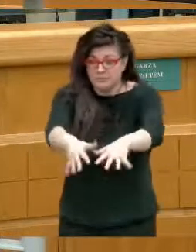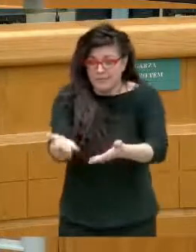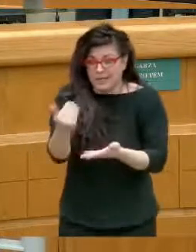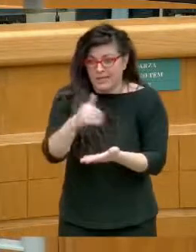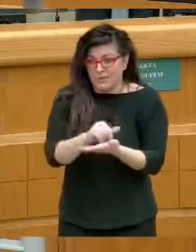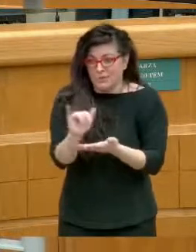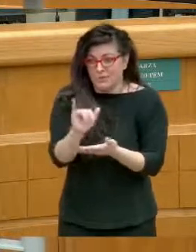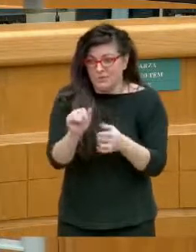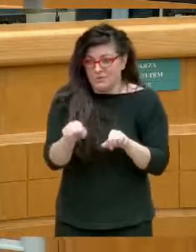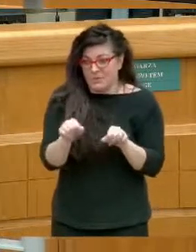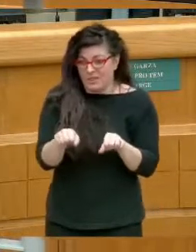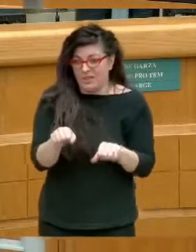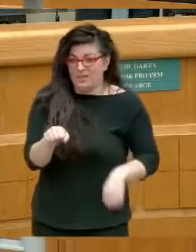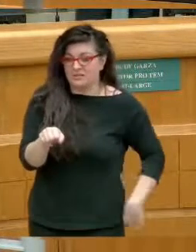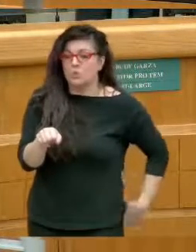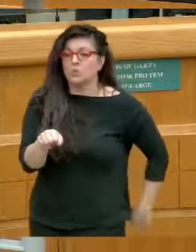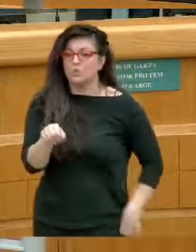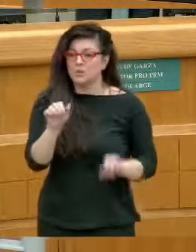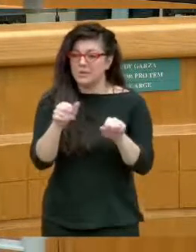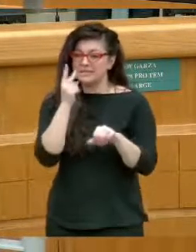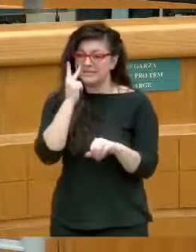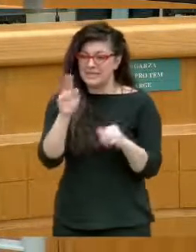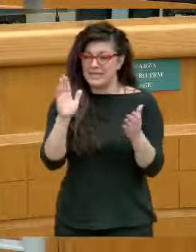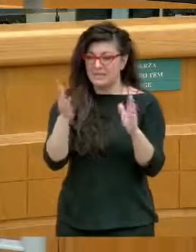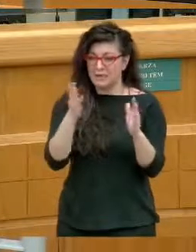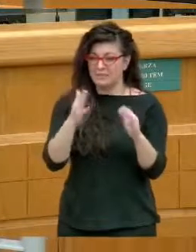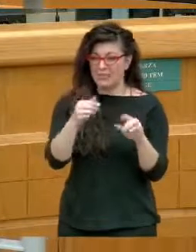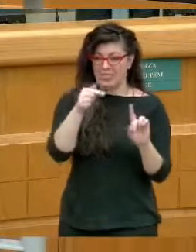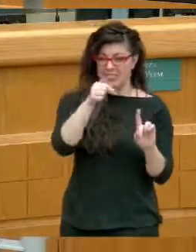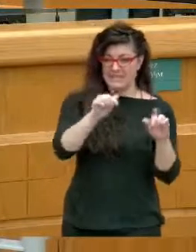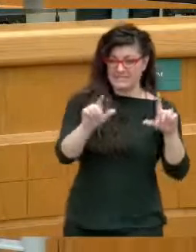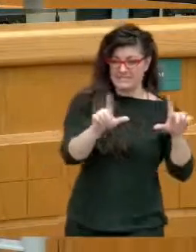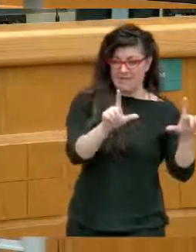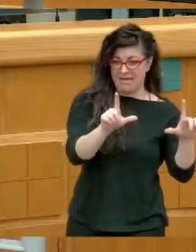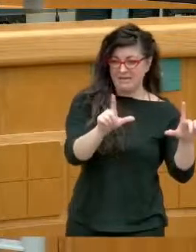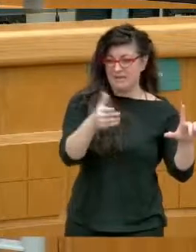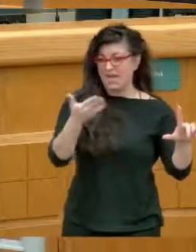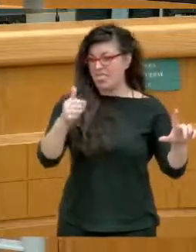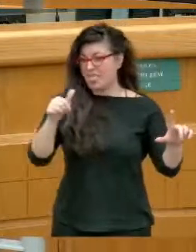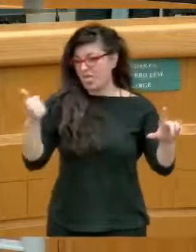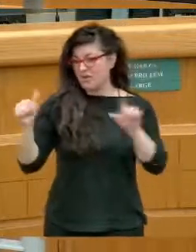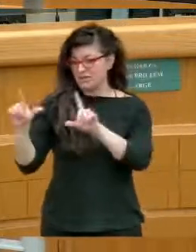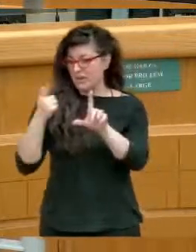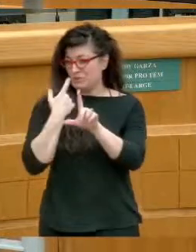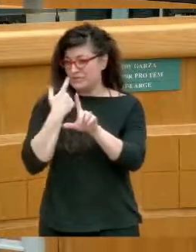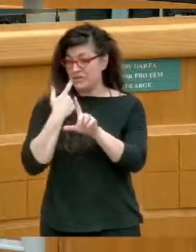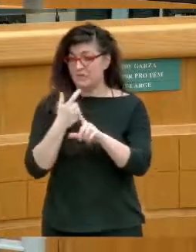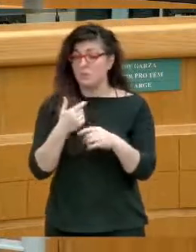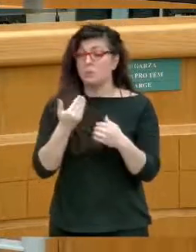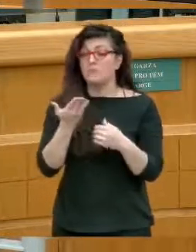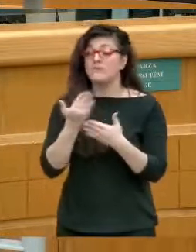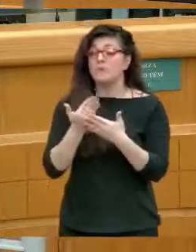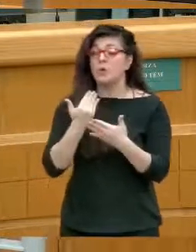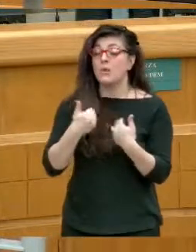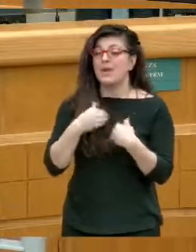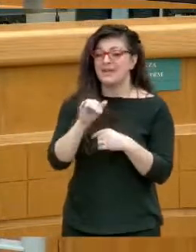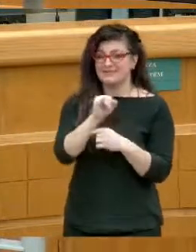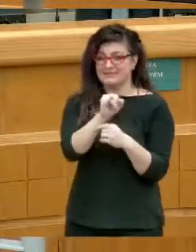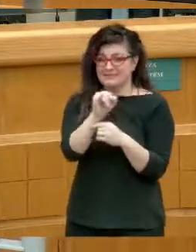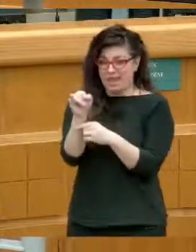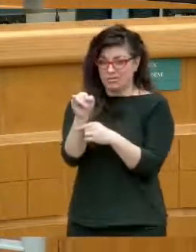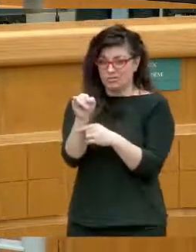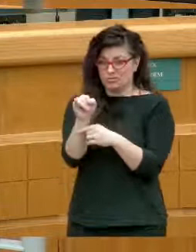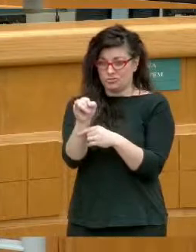you can see between the last slide and this slide, what I've done is I had a dashed line around the outbreak area, and now this is representing